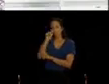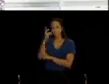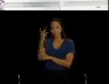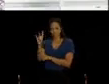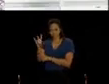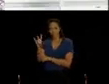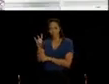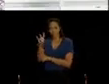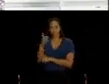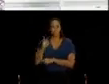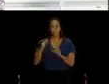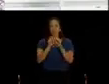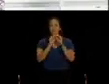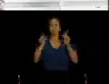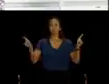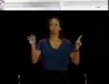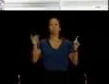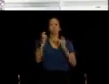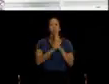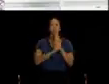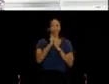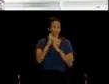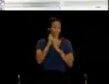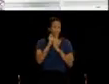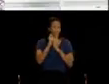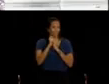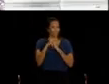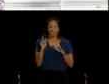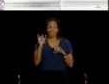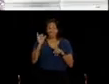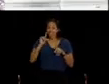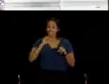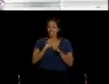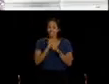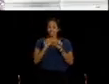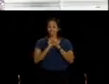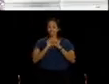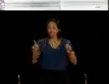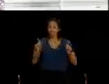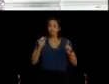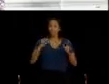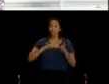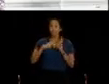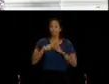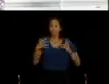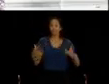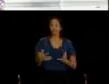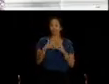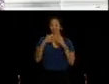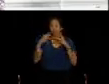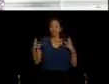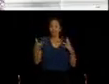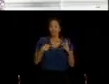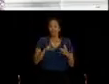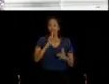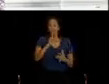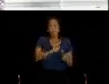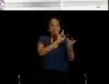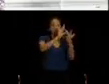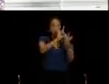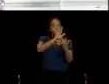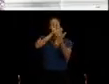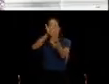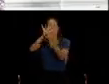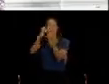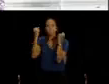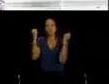2017, we were viral. And this is when virality actually meant something. So like it was really reaching people. And by the